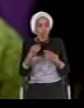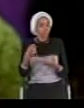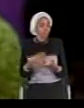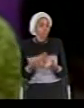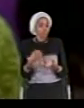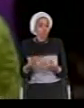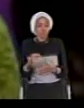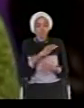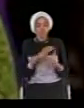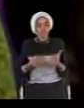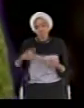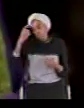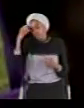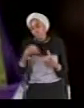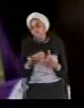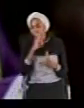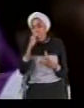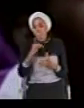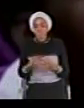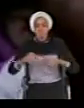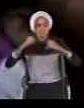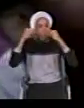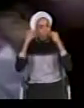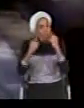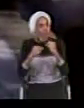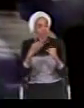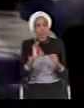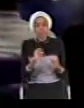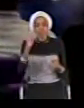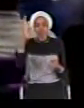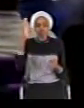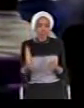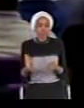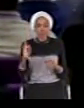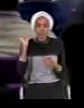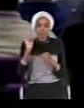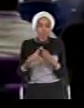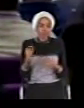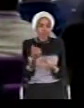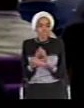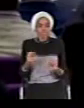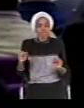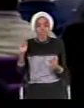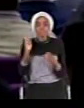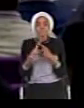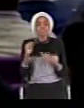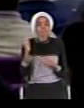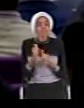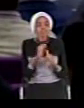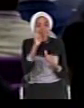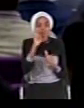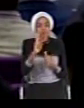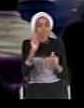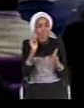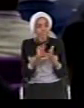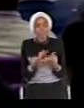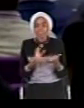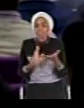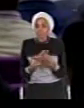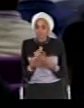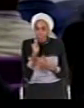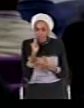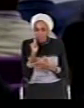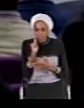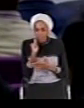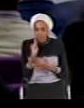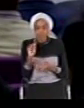Christ, for it is the power of God unto salvation to everyone that